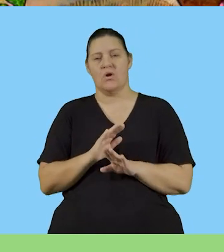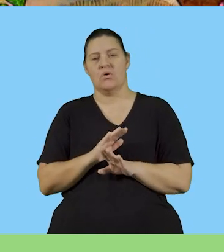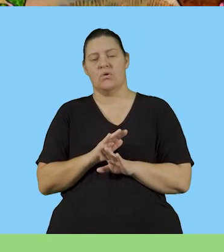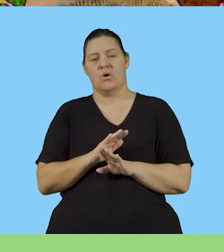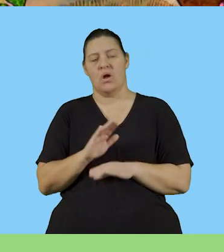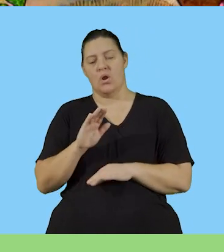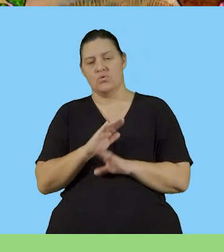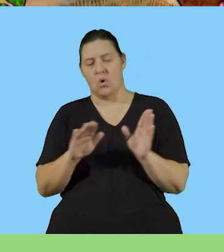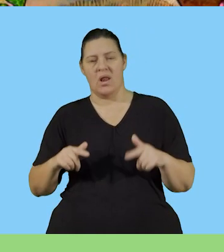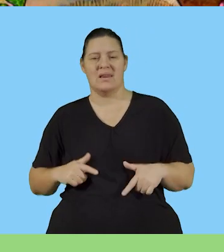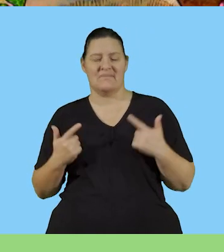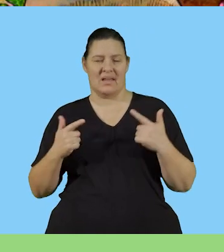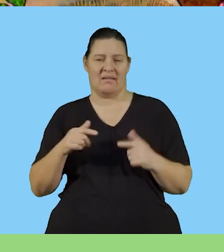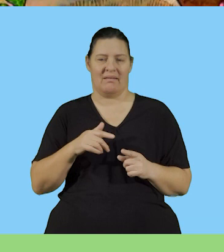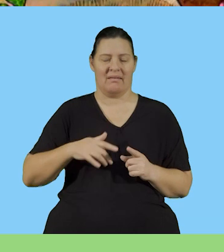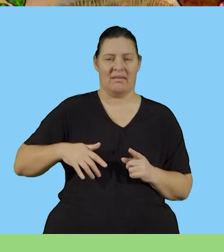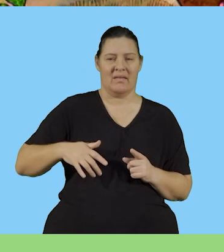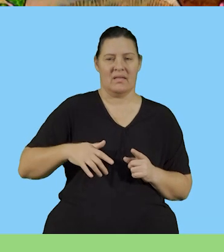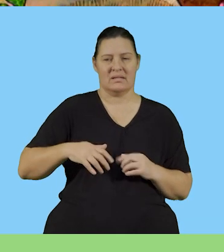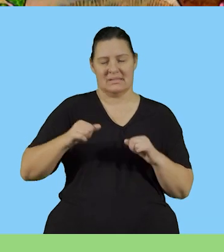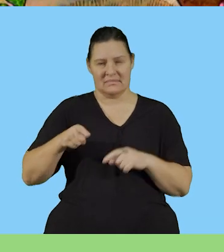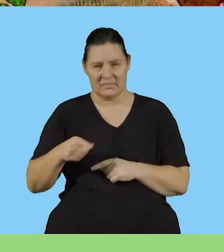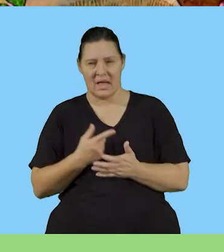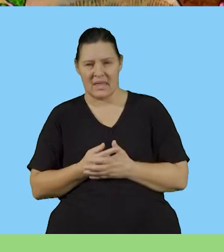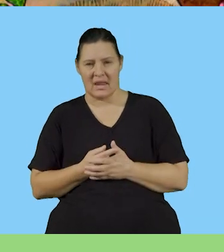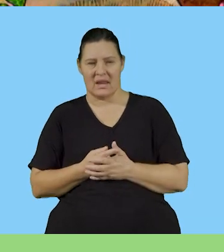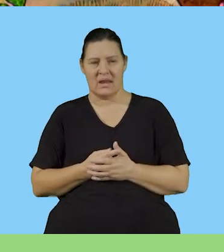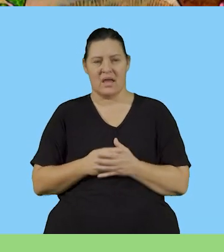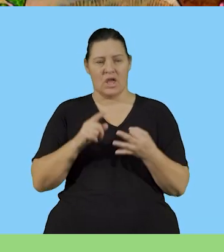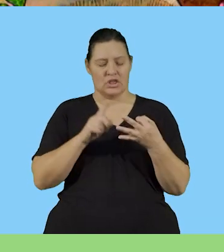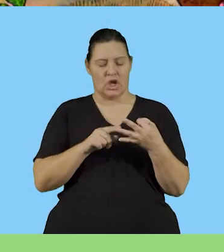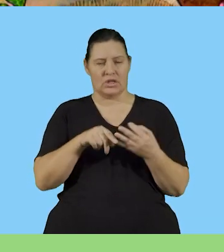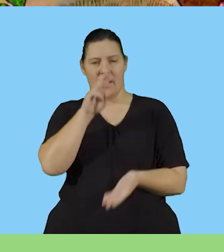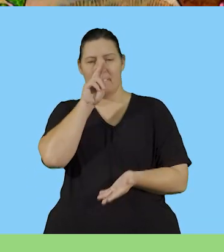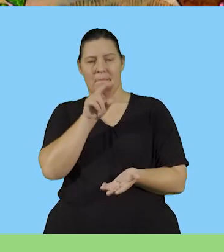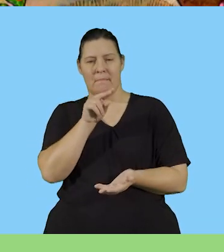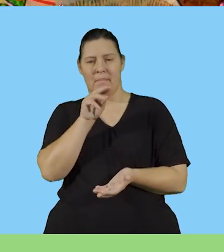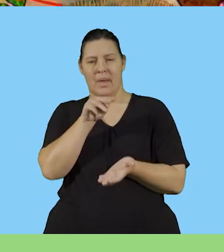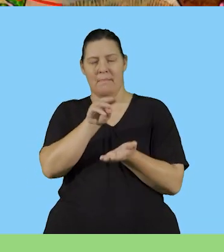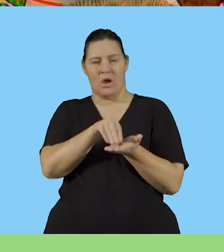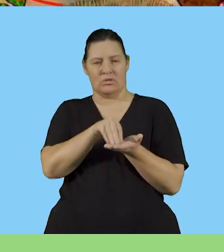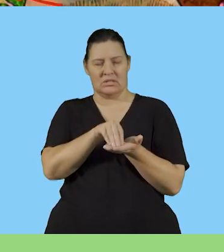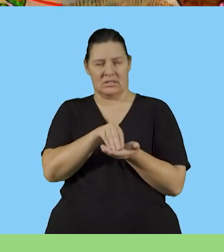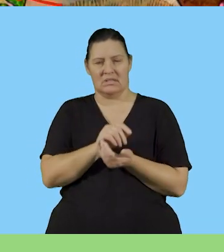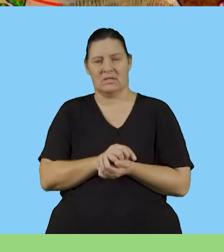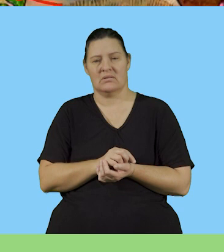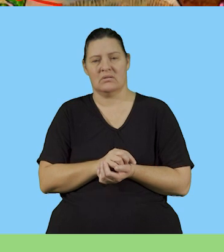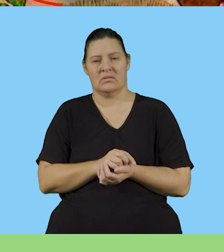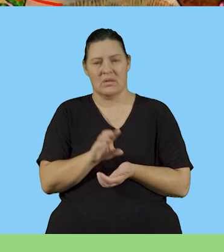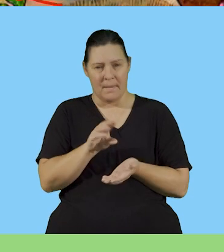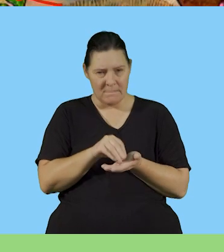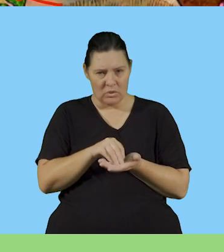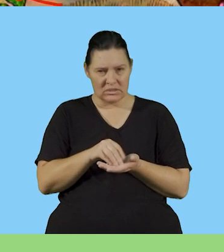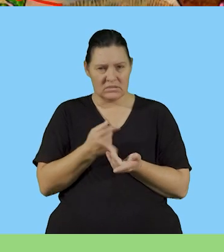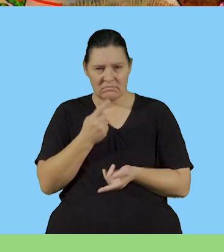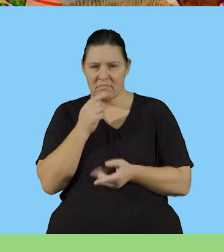the abiotic environment? And the third one, we have a mouse. This is our mouse over here. So you are